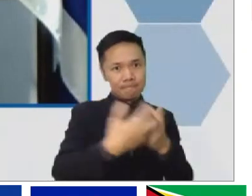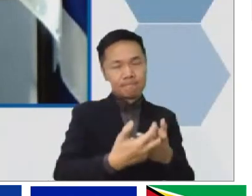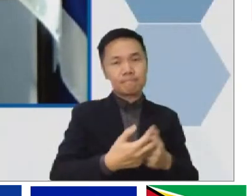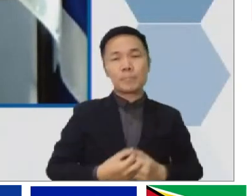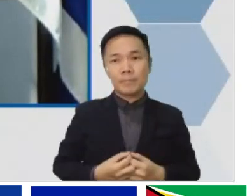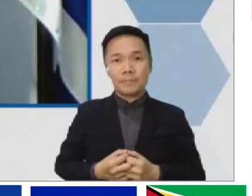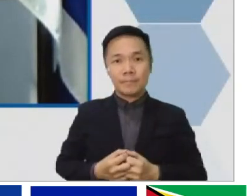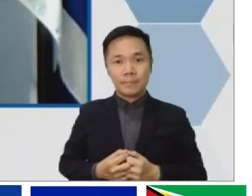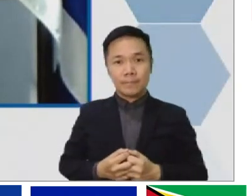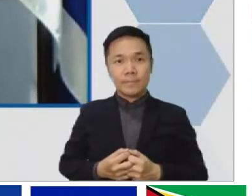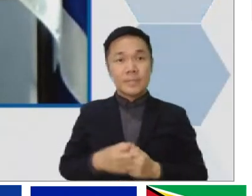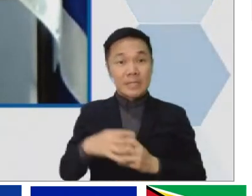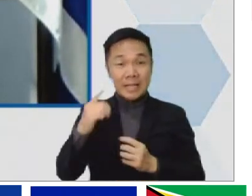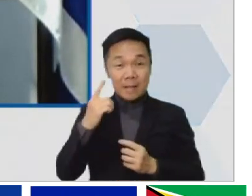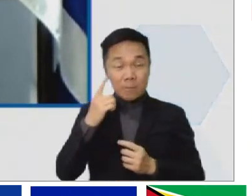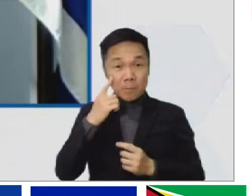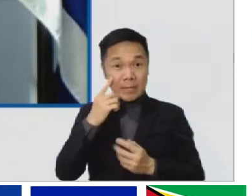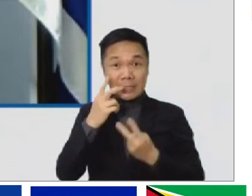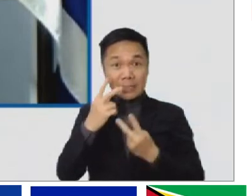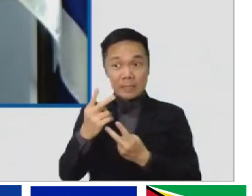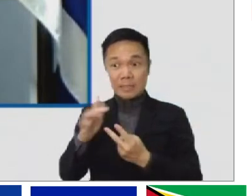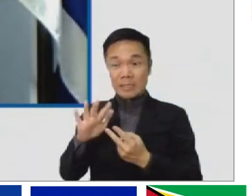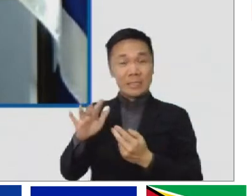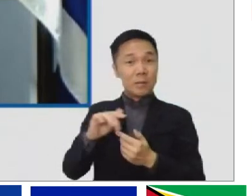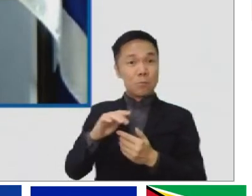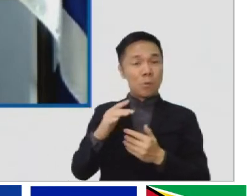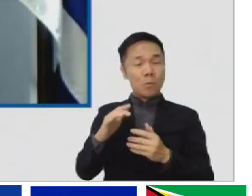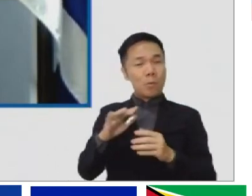what our state warranties as